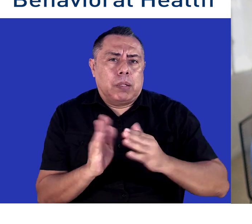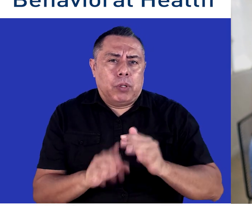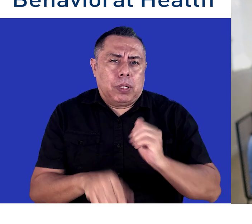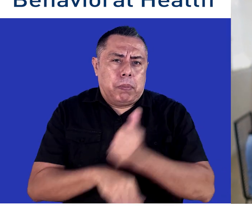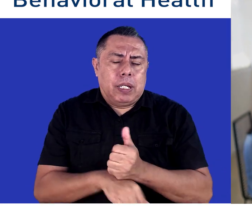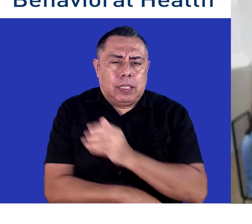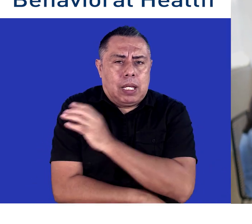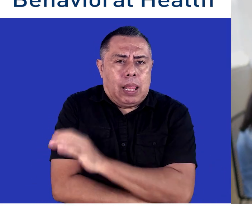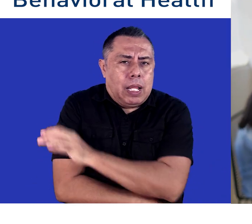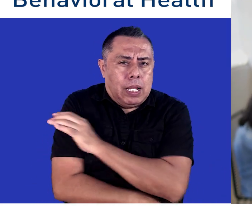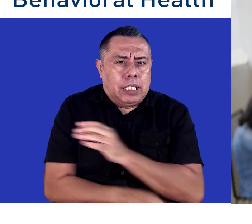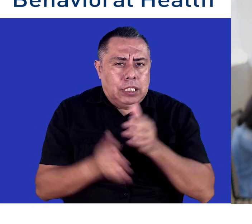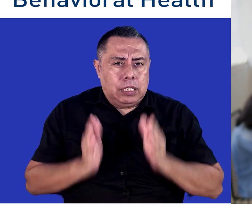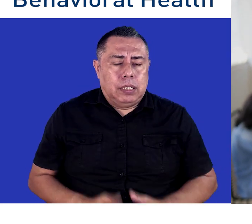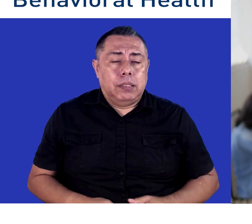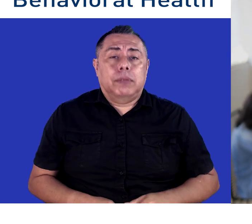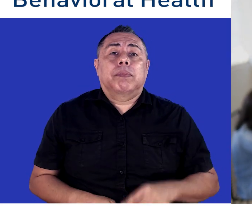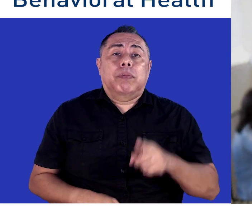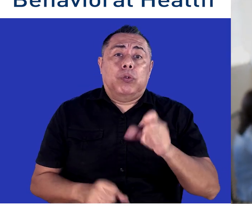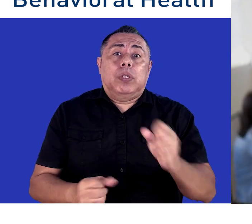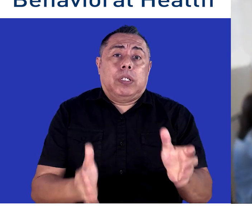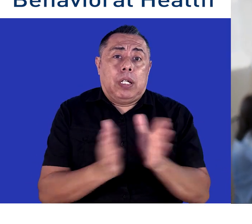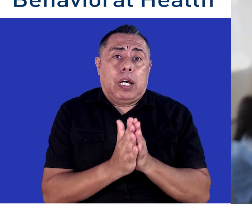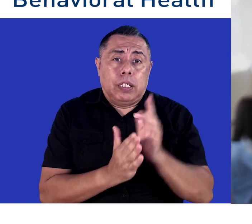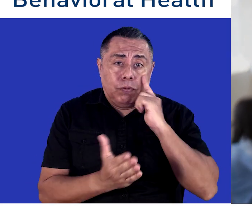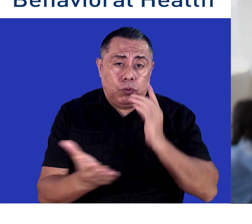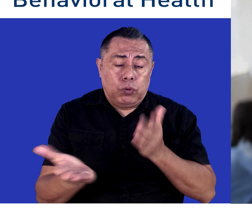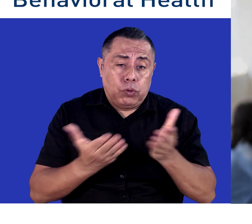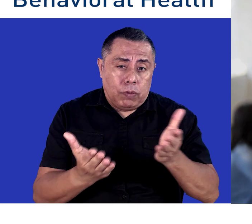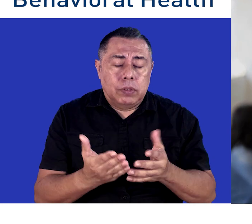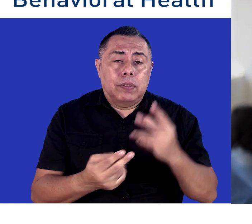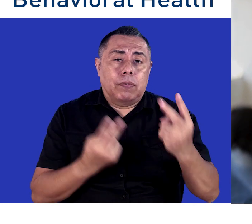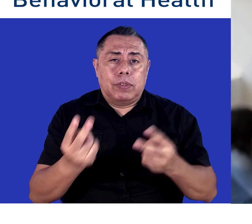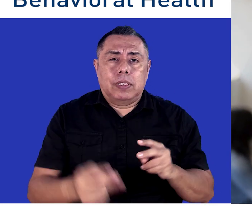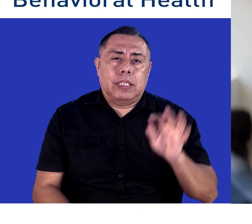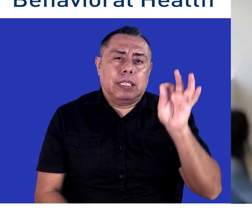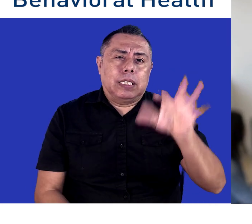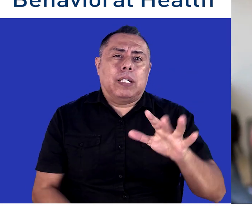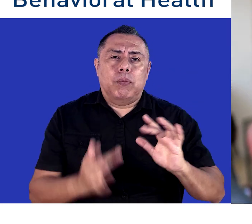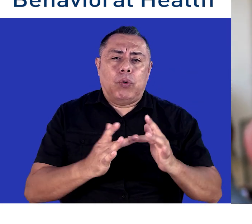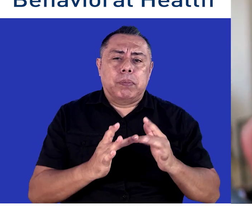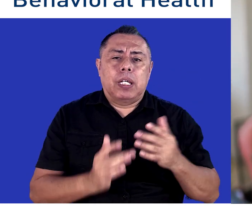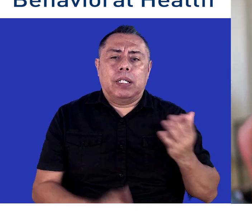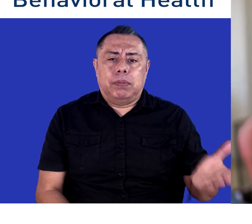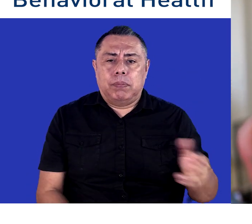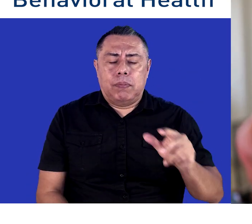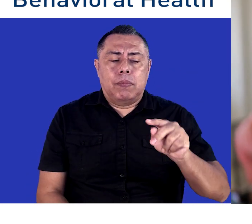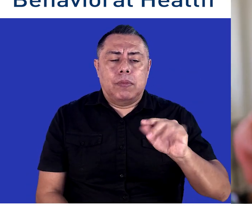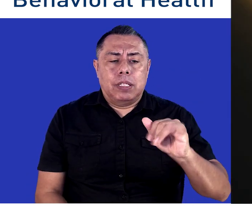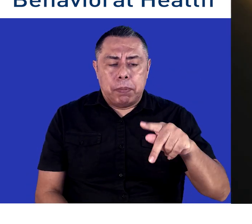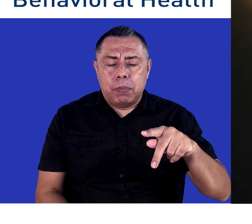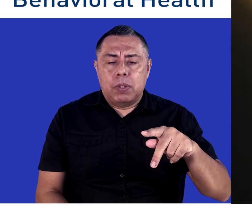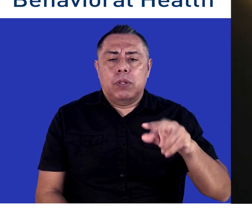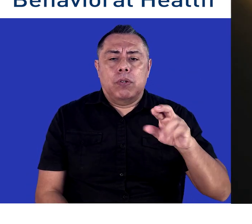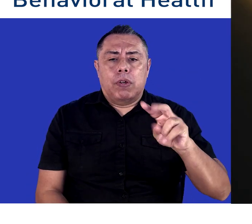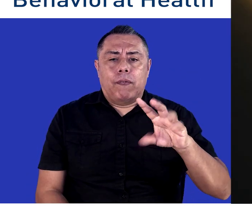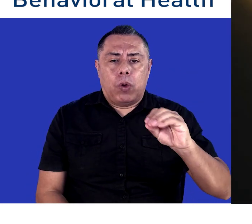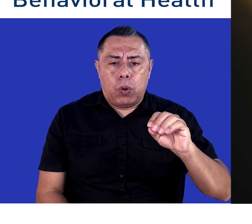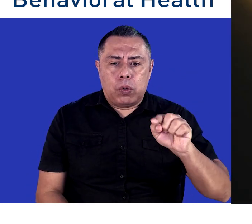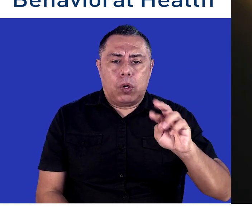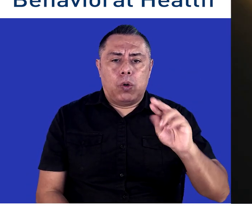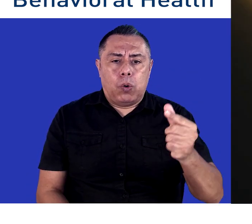trained community-based clinicians. Suicide loss survivors can request this service by visiting the TIP website at